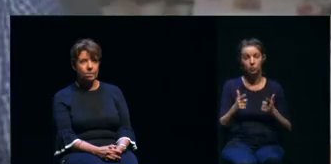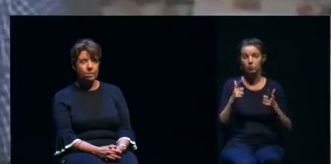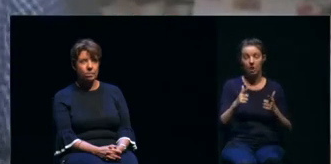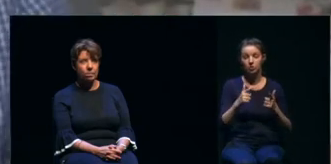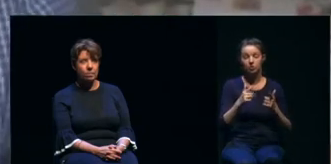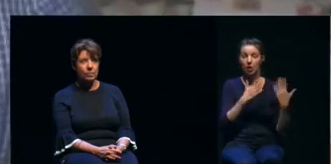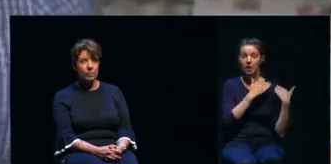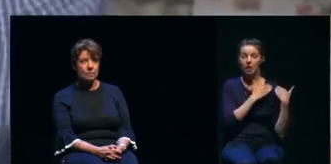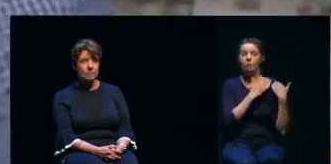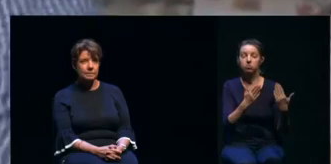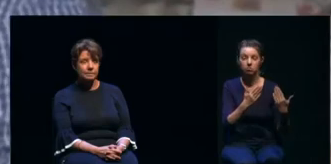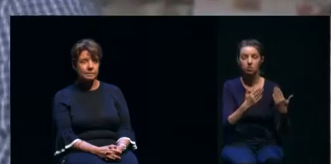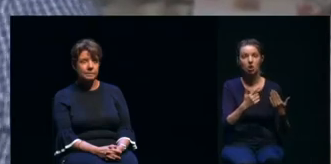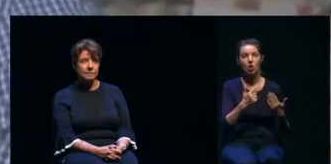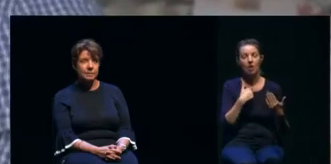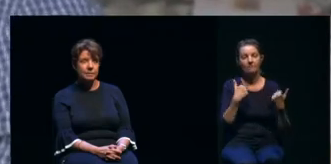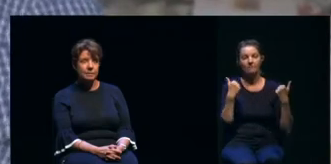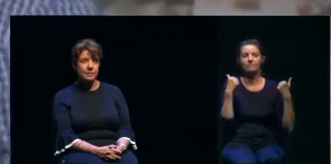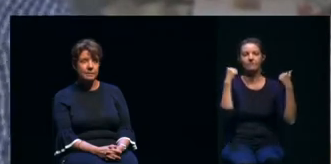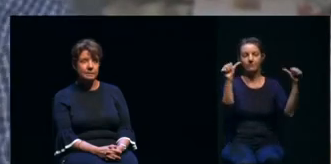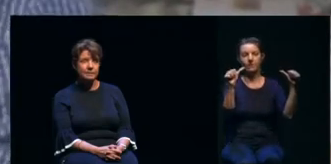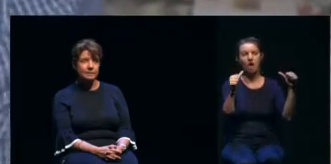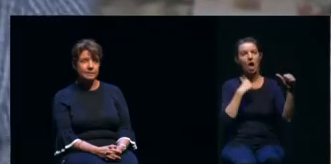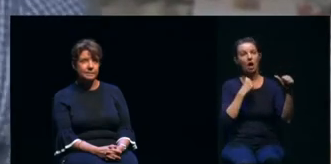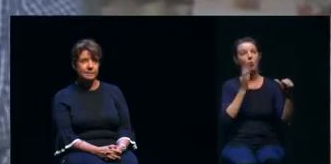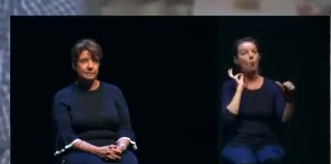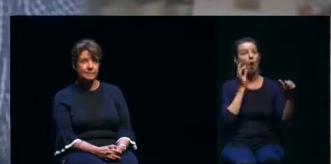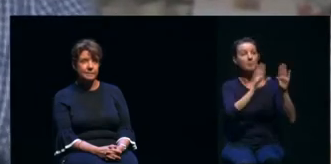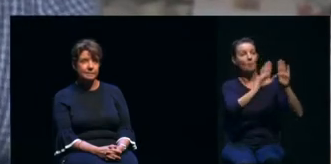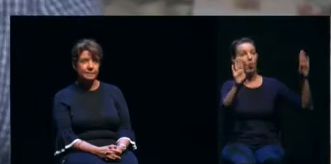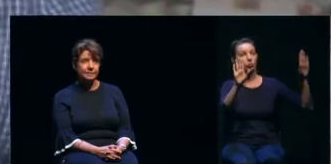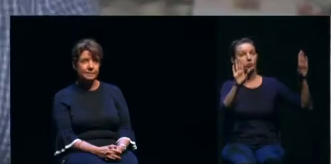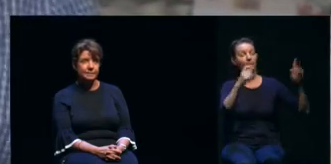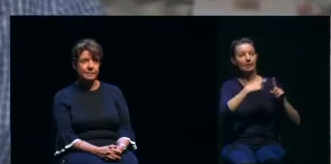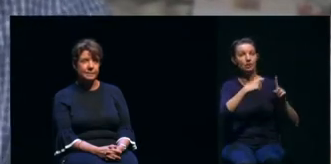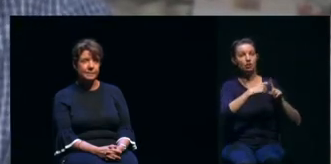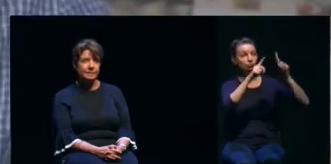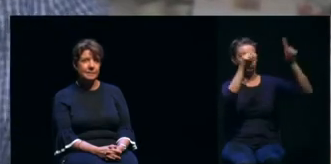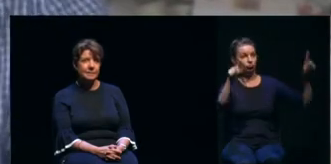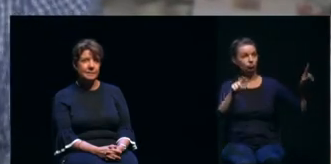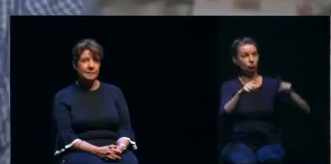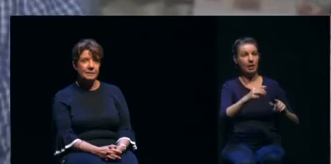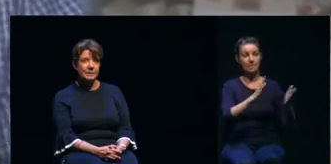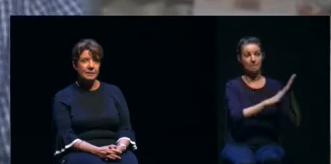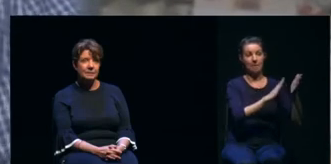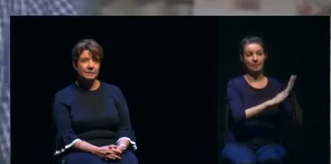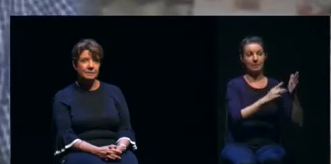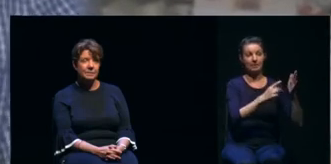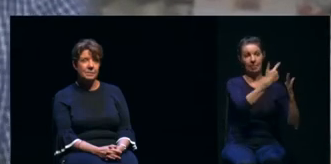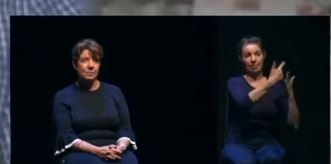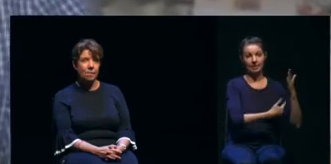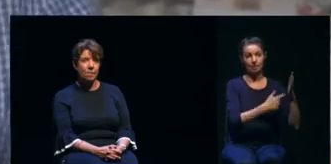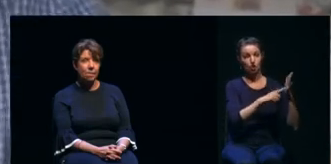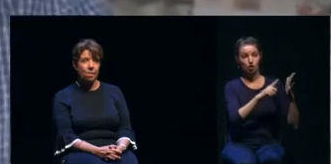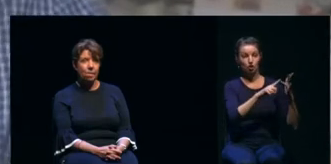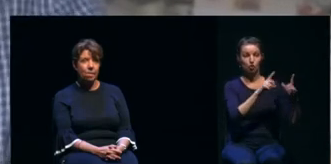finally conquered my sin of martyrdom by getting a massive whiteboard and putting it in the kitchen and writing, this is mummy's to-do list. These are all the things in